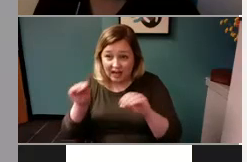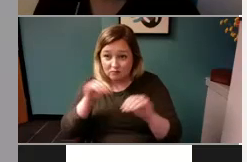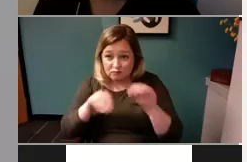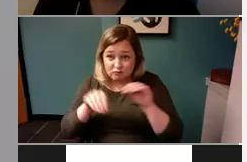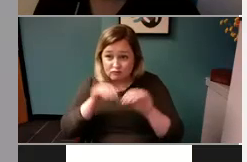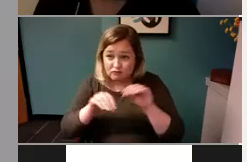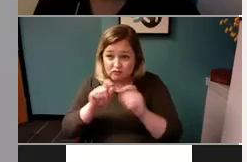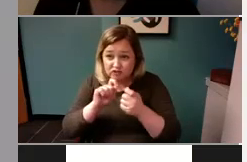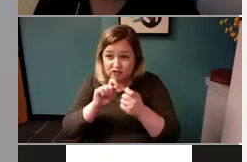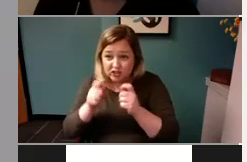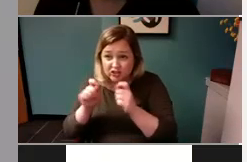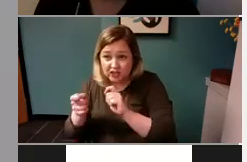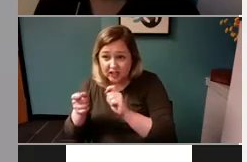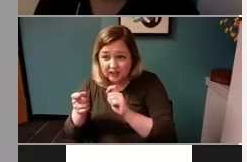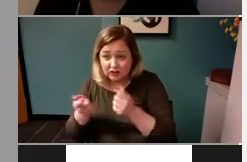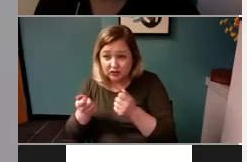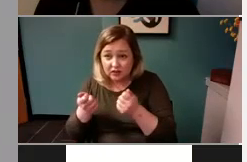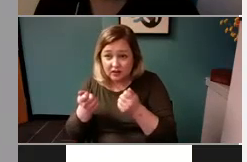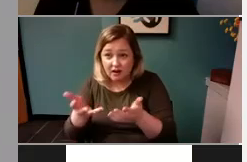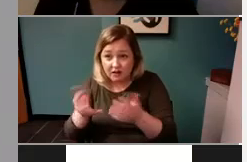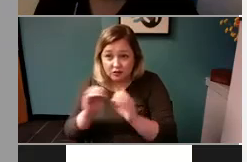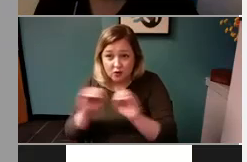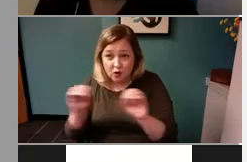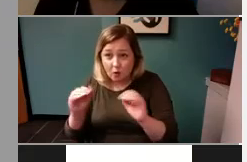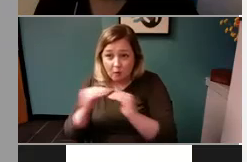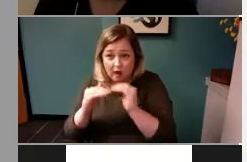I have 2 no's, 3 no's, 4 no's.